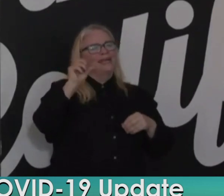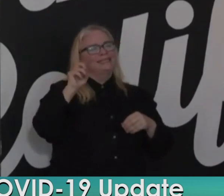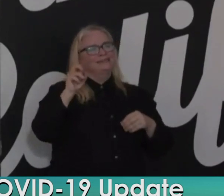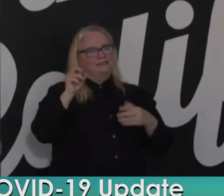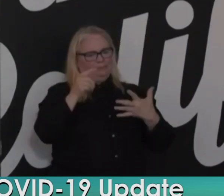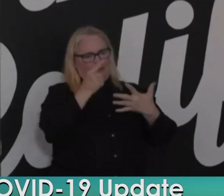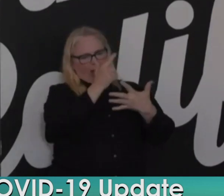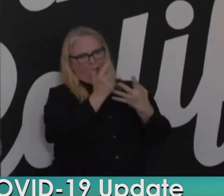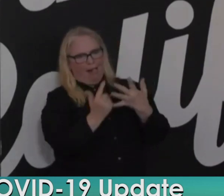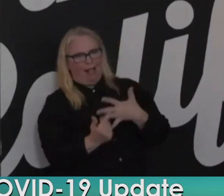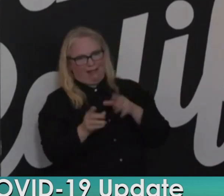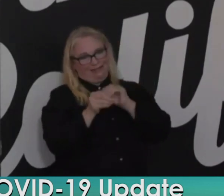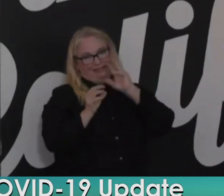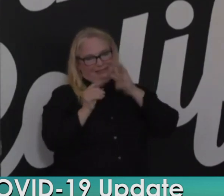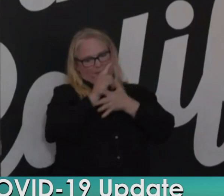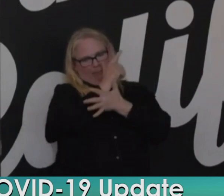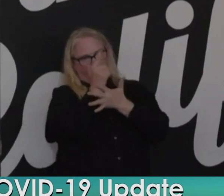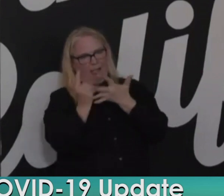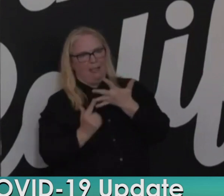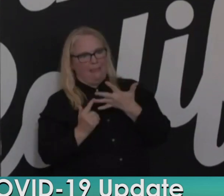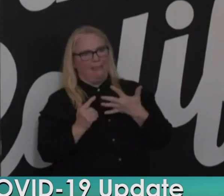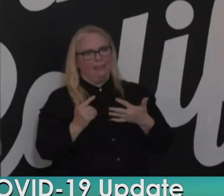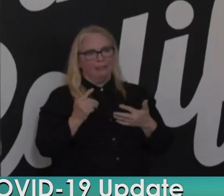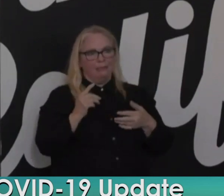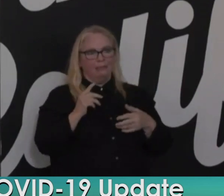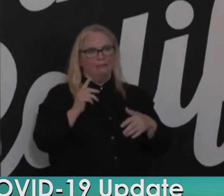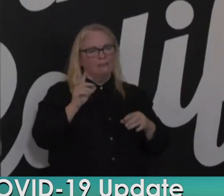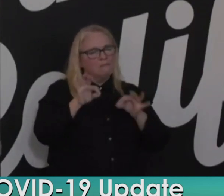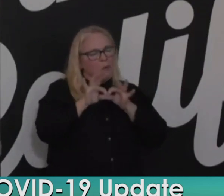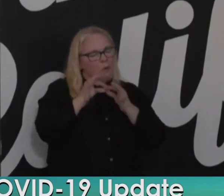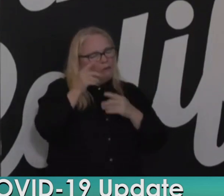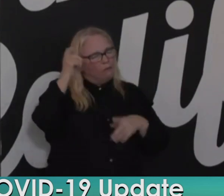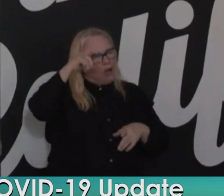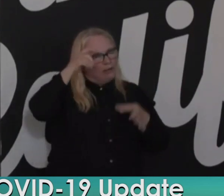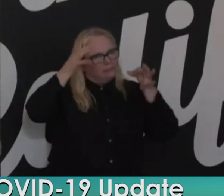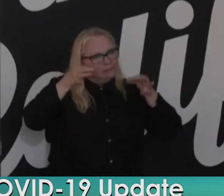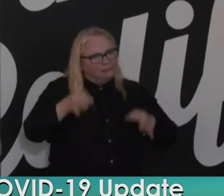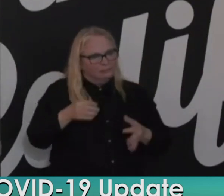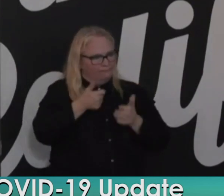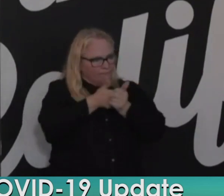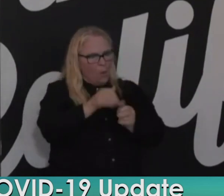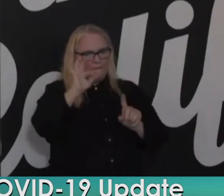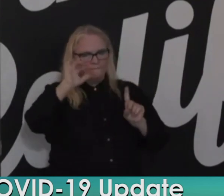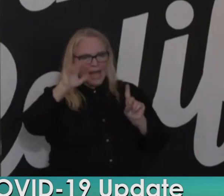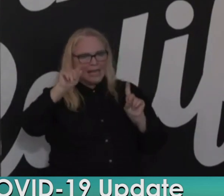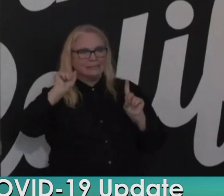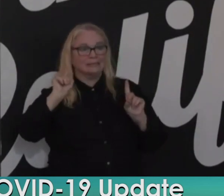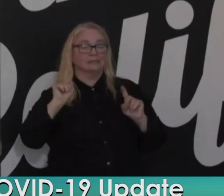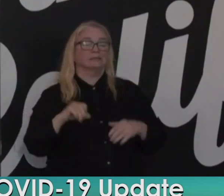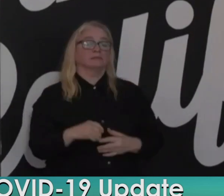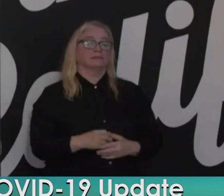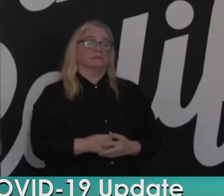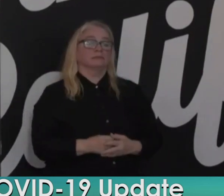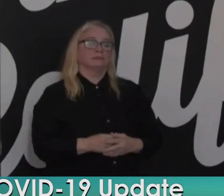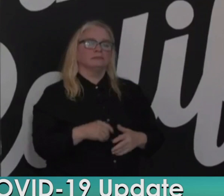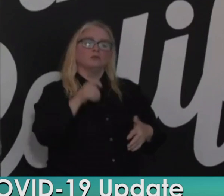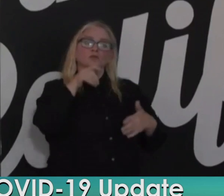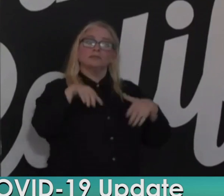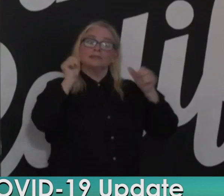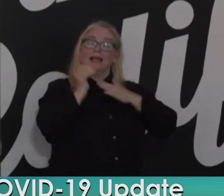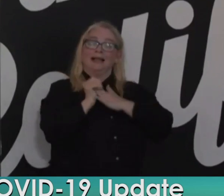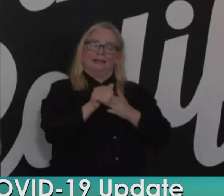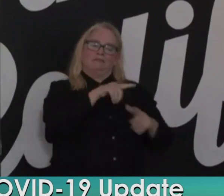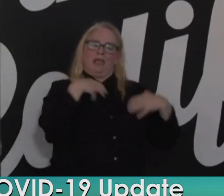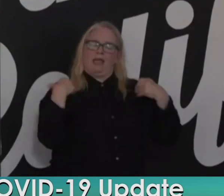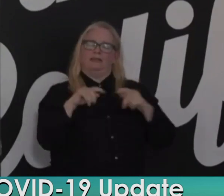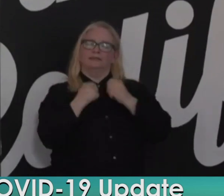again, judicious and thoughtful way. This whole effort's been led by our health team in partnership and collaboration and